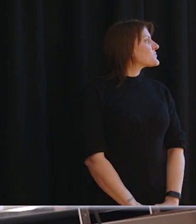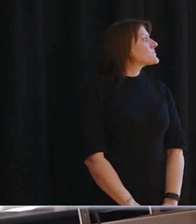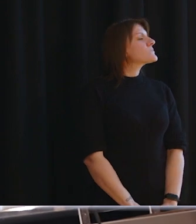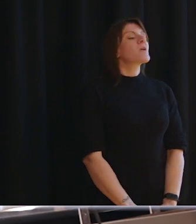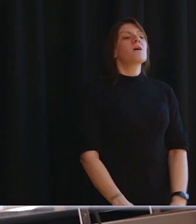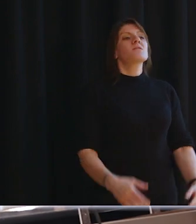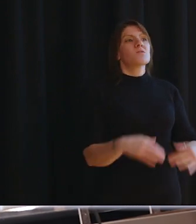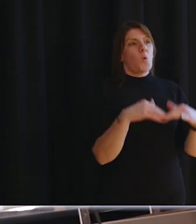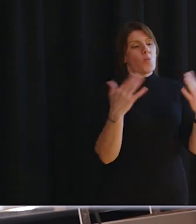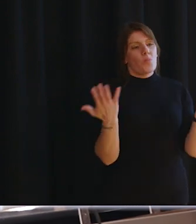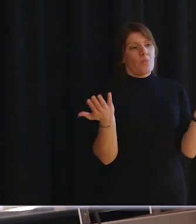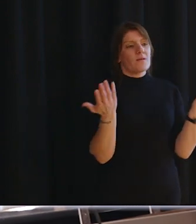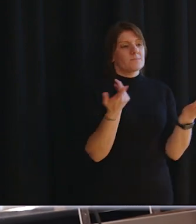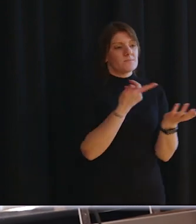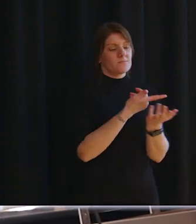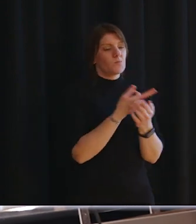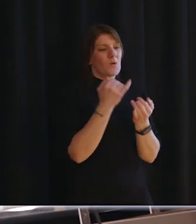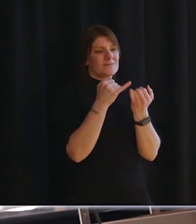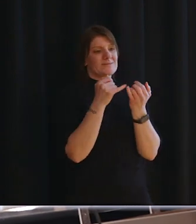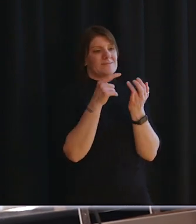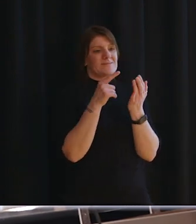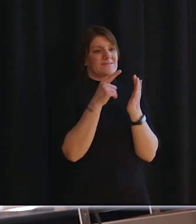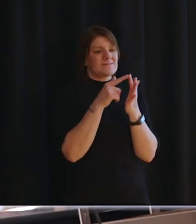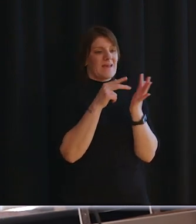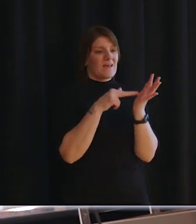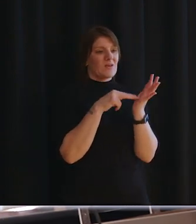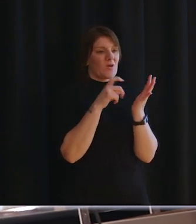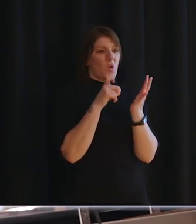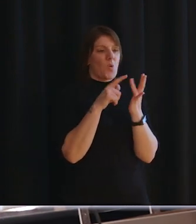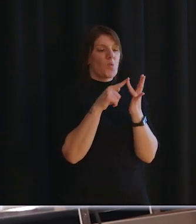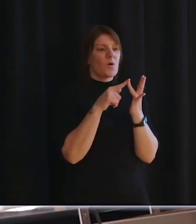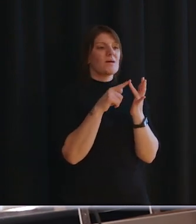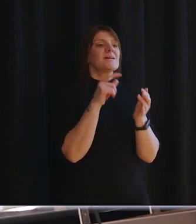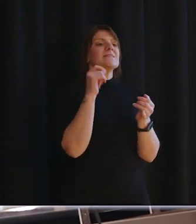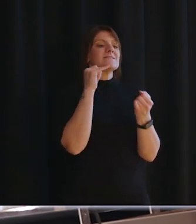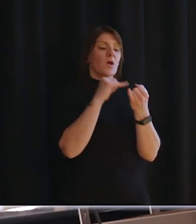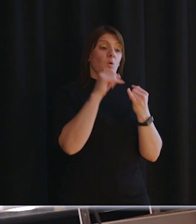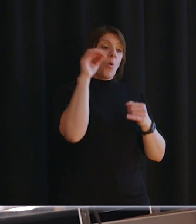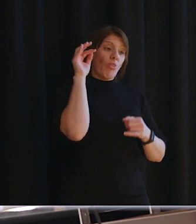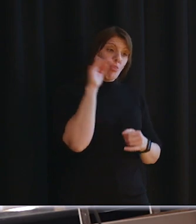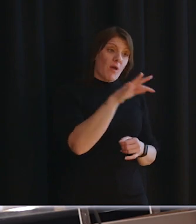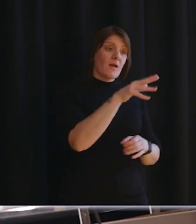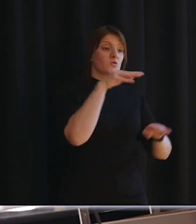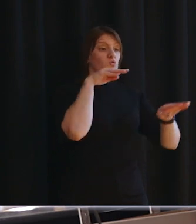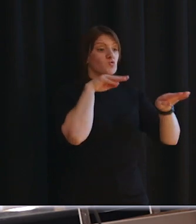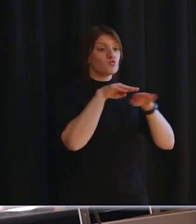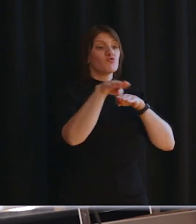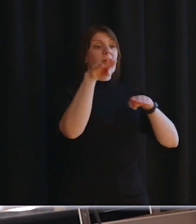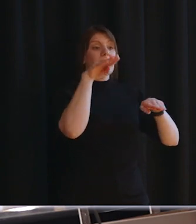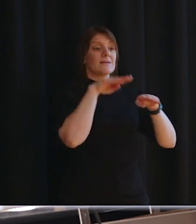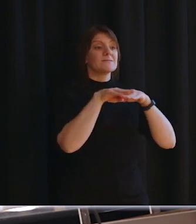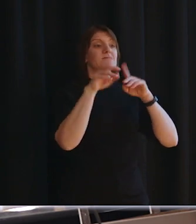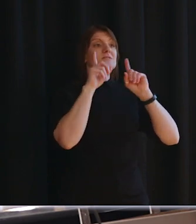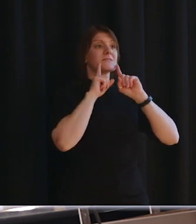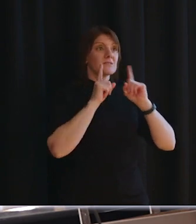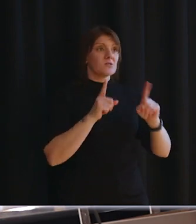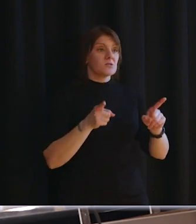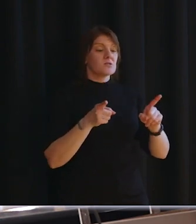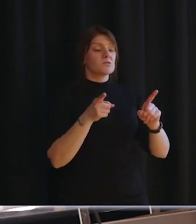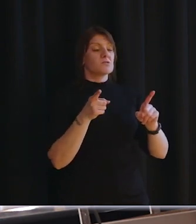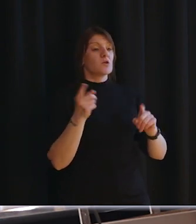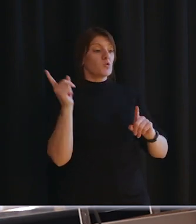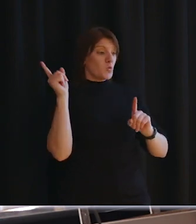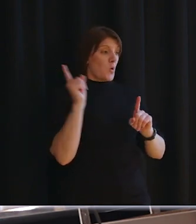But that's the point of a SENCo. The SENCo is there to train the teachers. They are there to do CPD, to go in, to observe, to